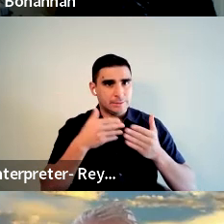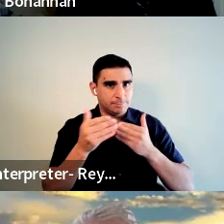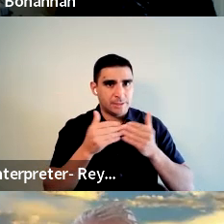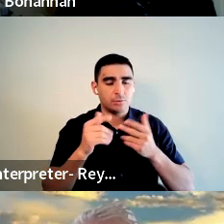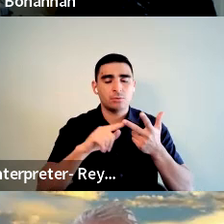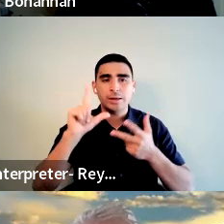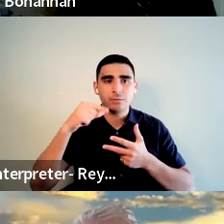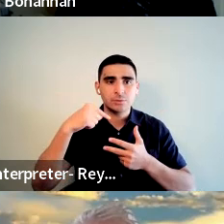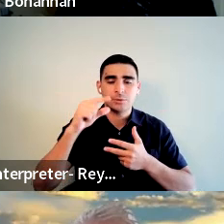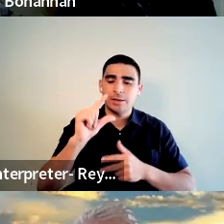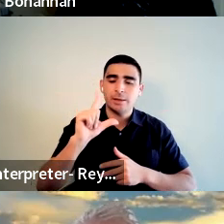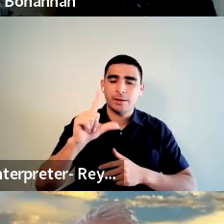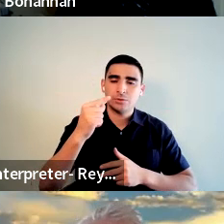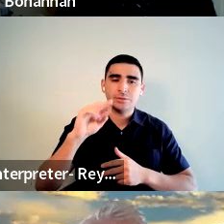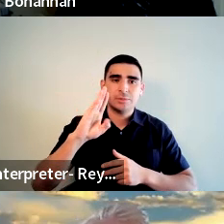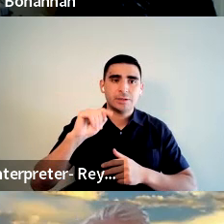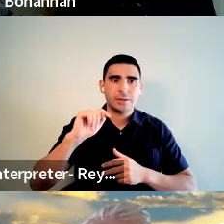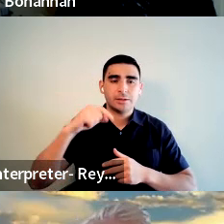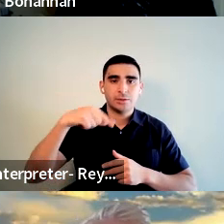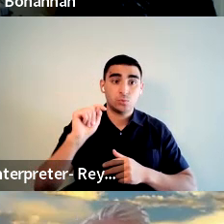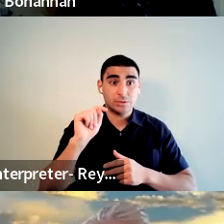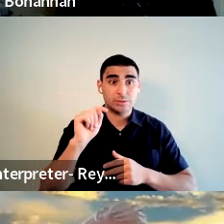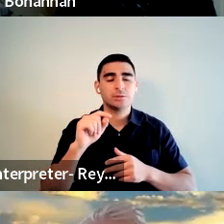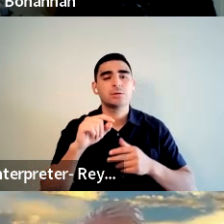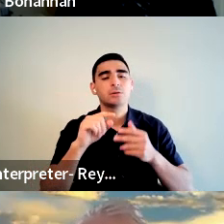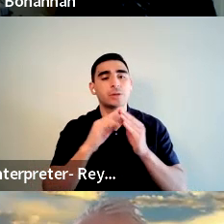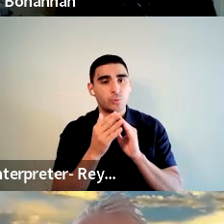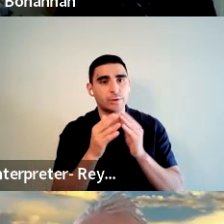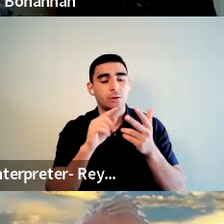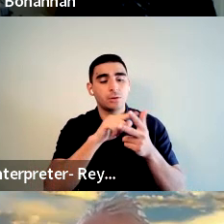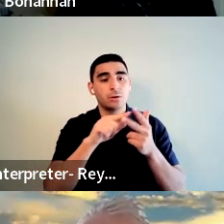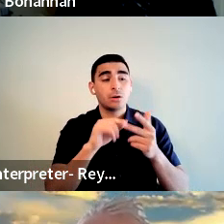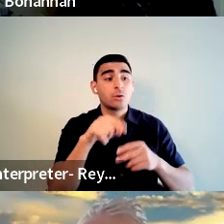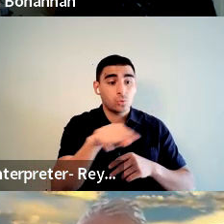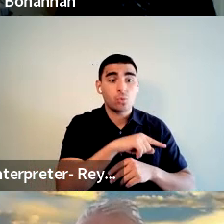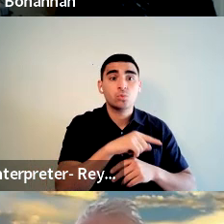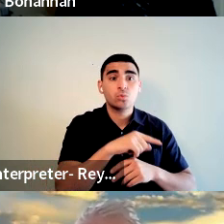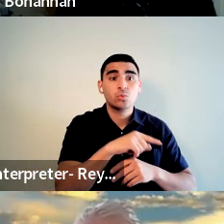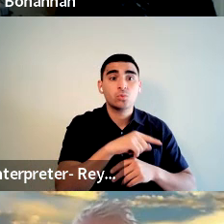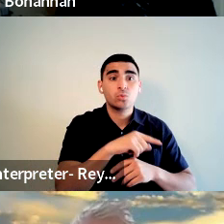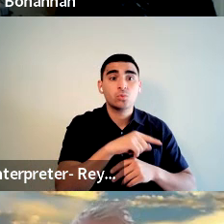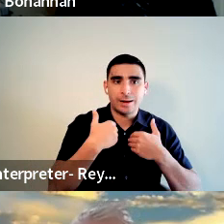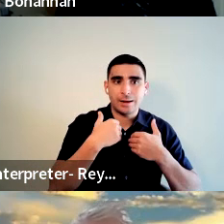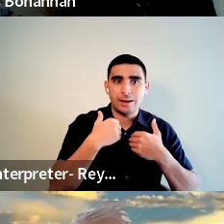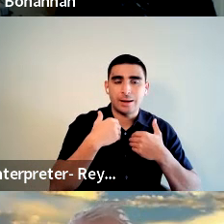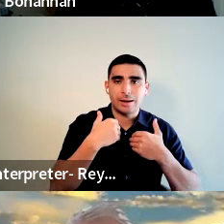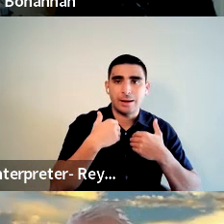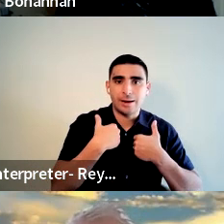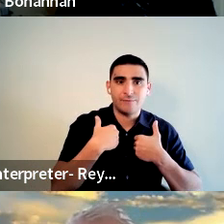those who are differently abled. And, I want to also underline